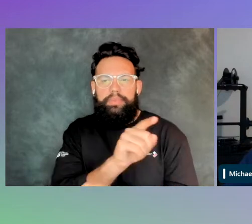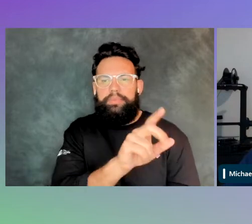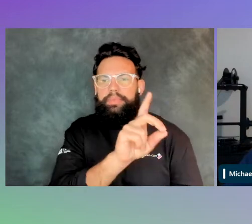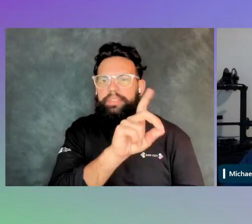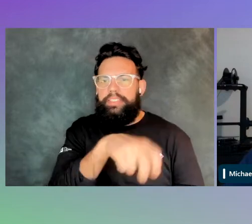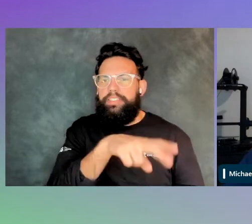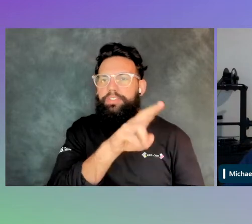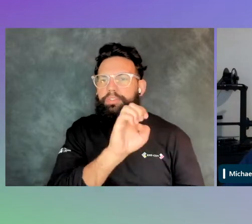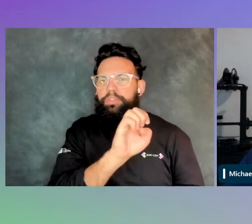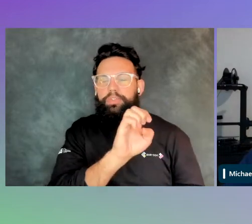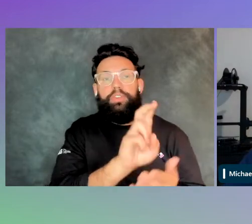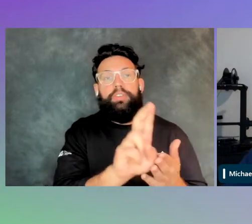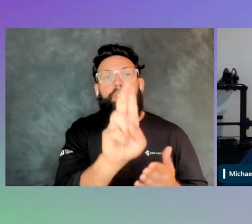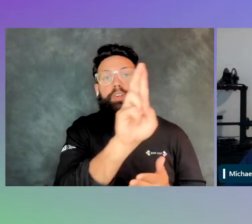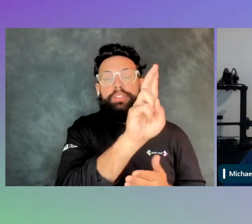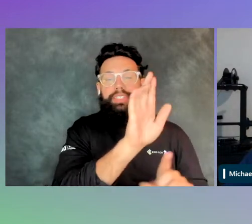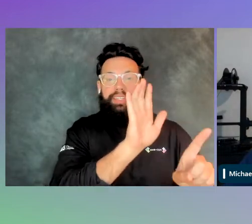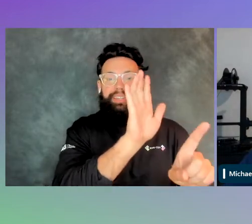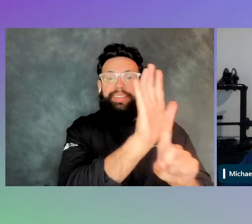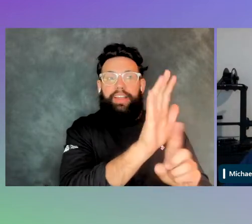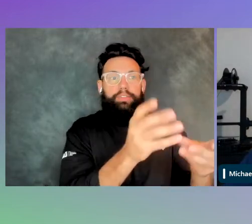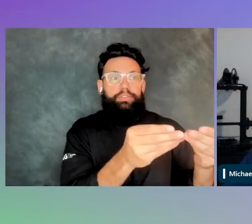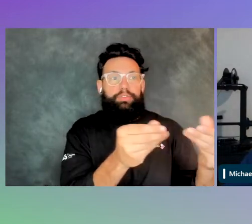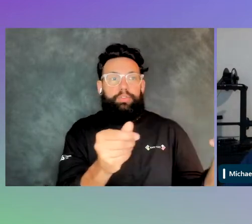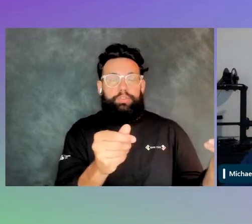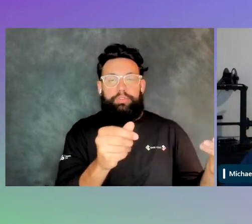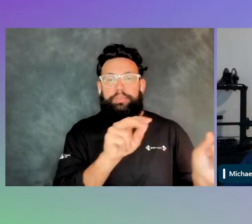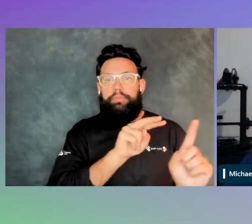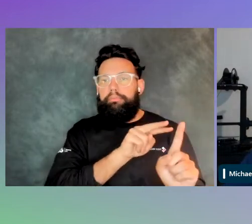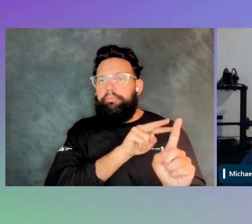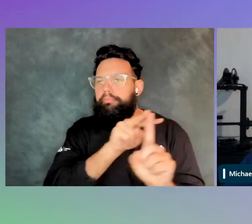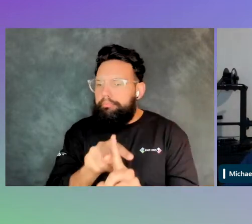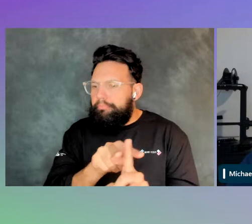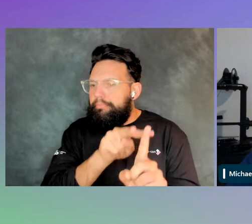solutions for each of those issues and go through them.